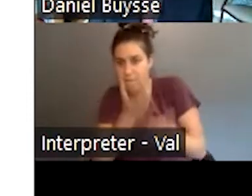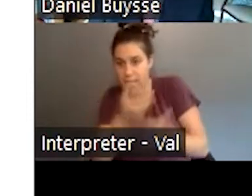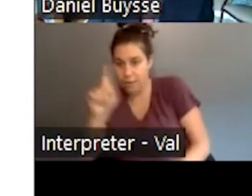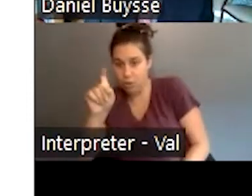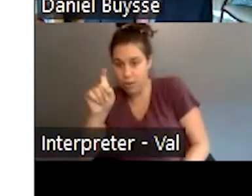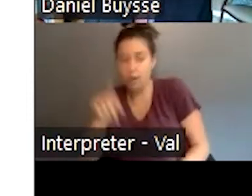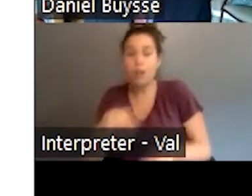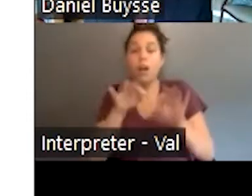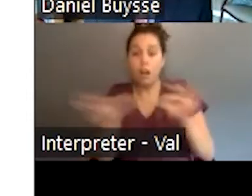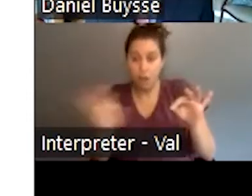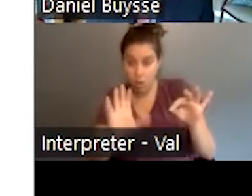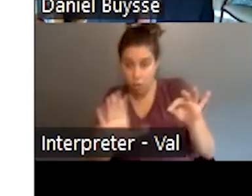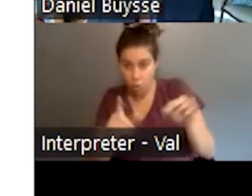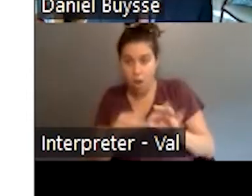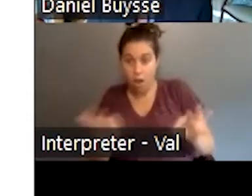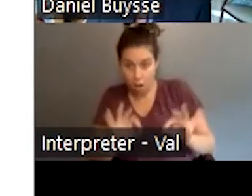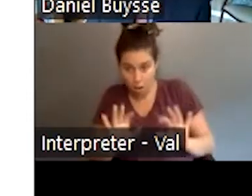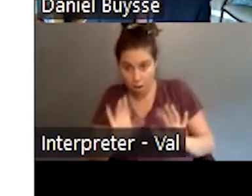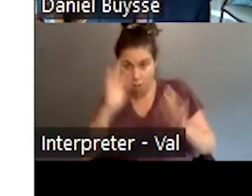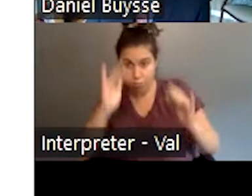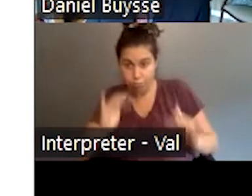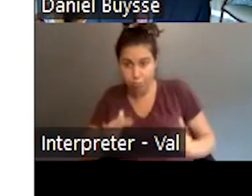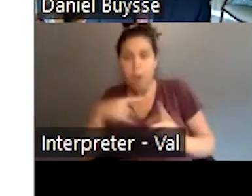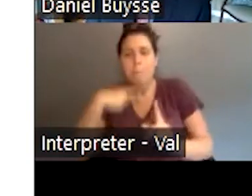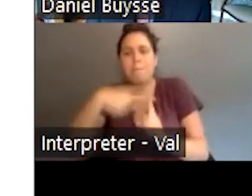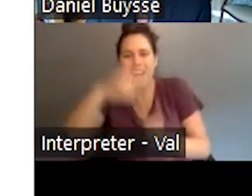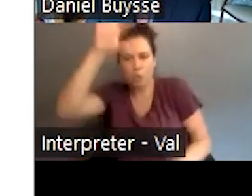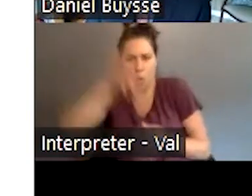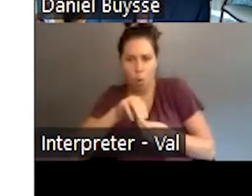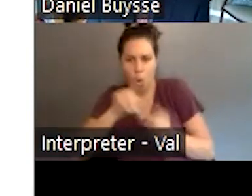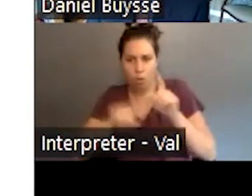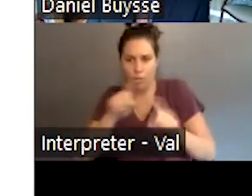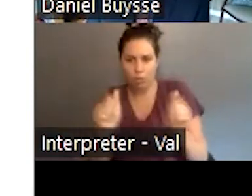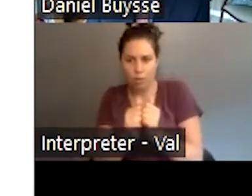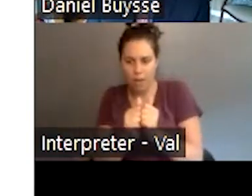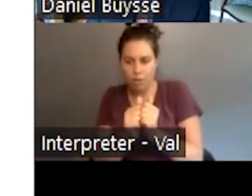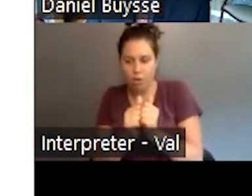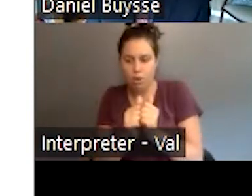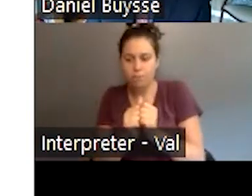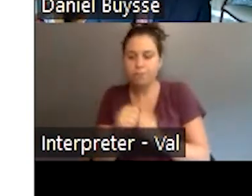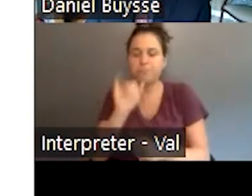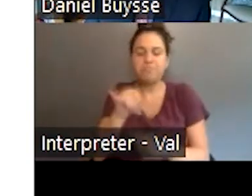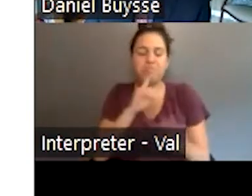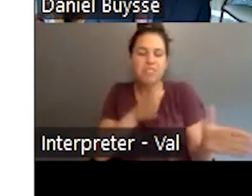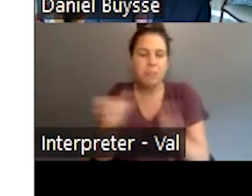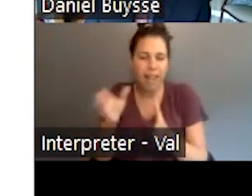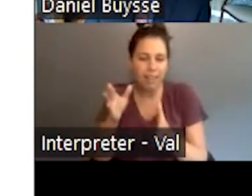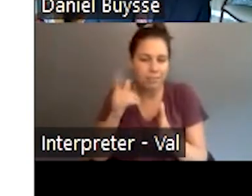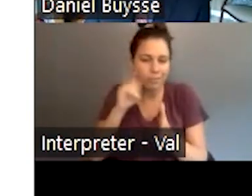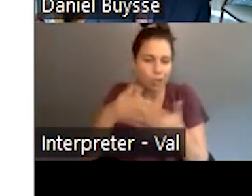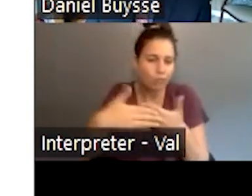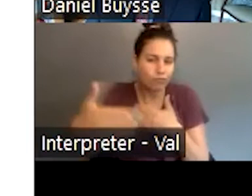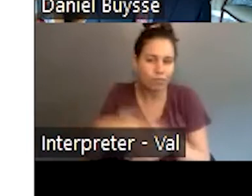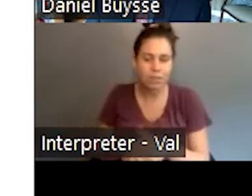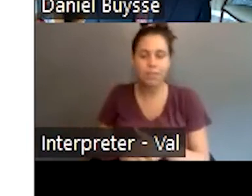entire set of questions as part of a questionnaire. So that too is planned for the near future. And we will